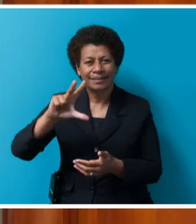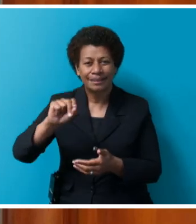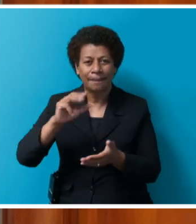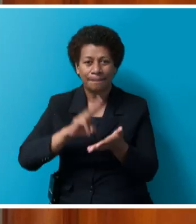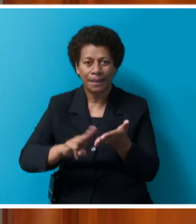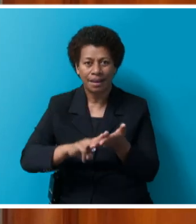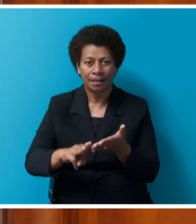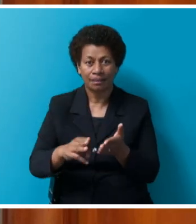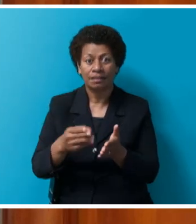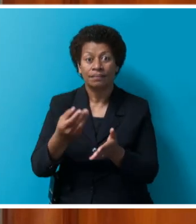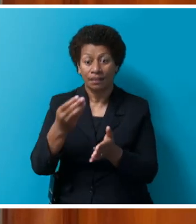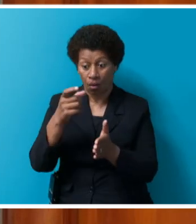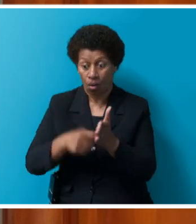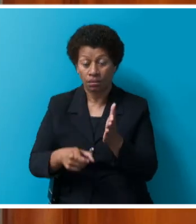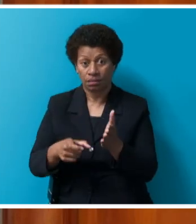of living